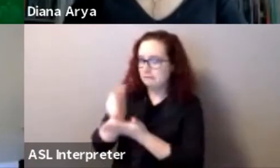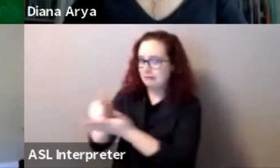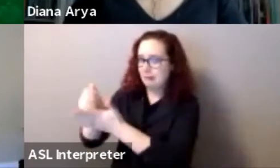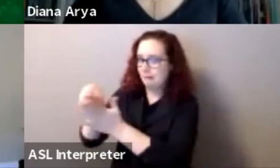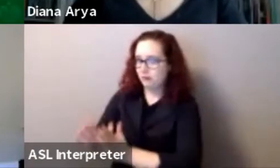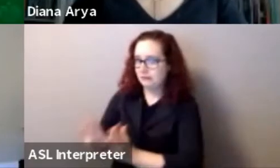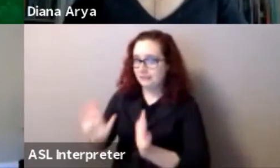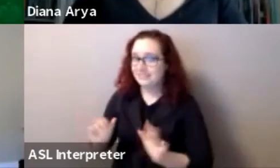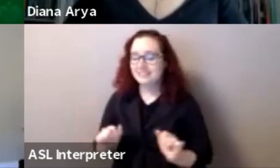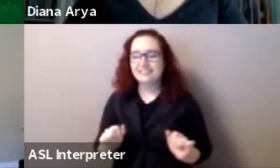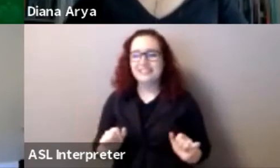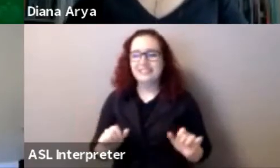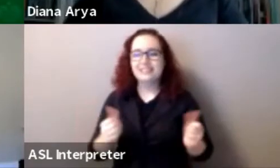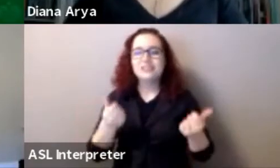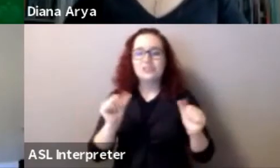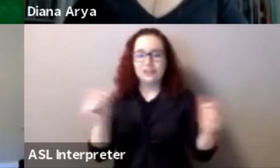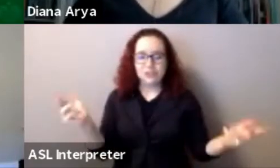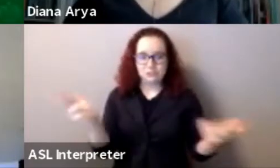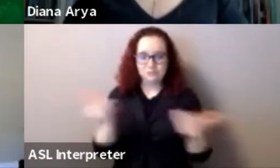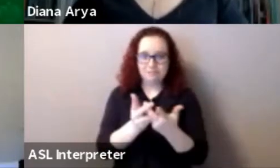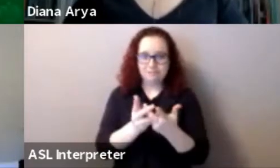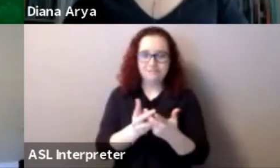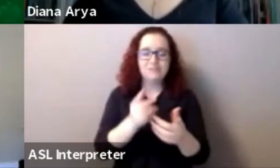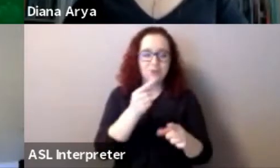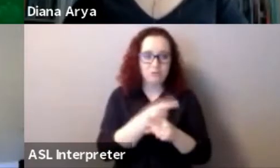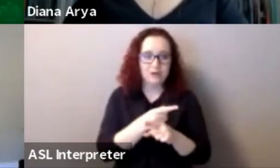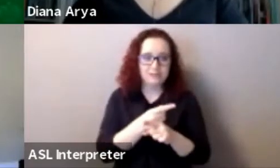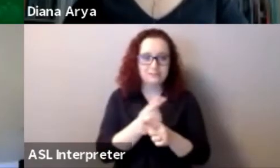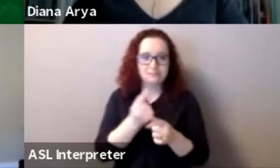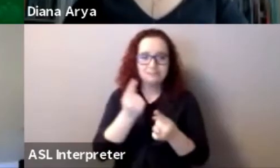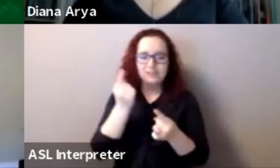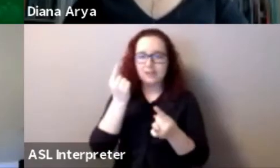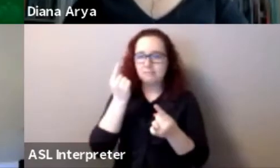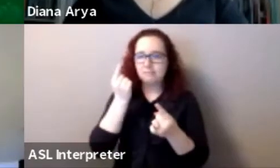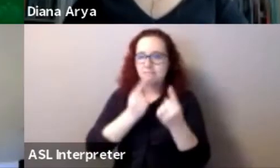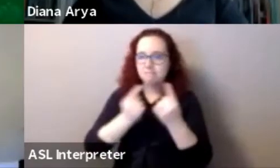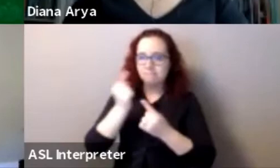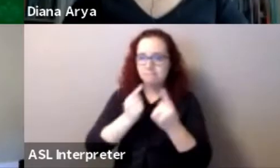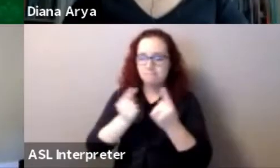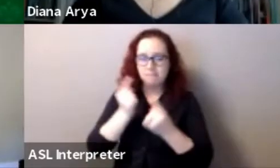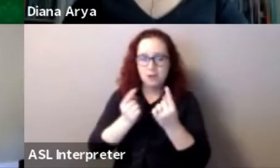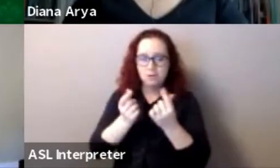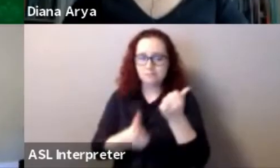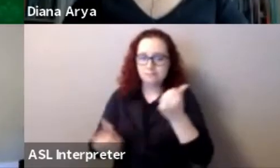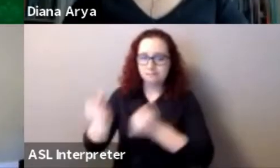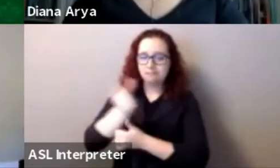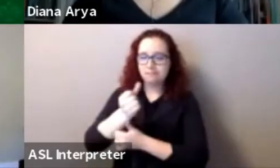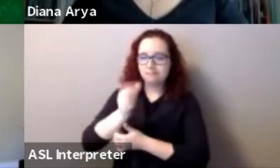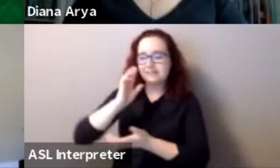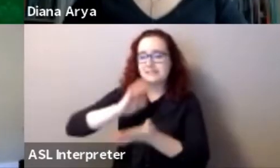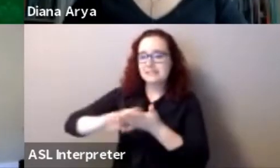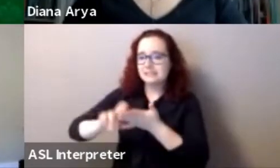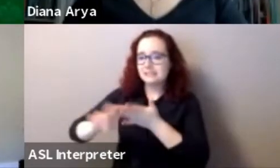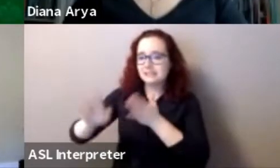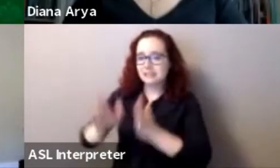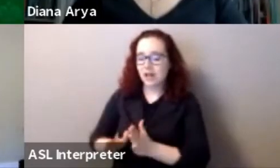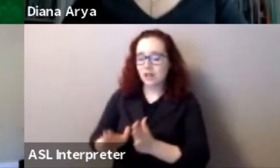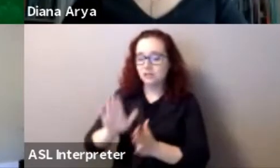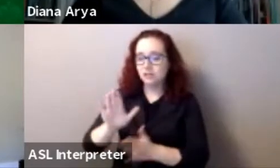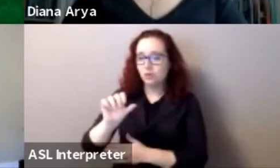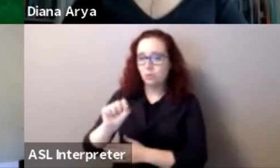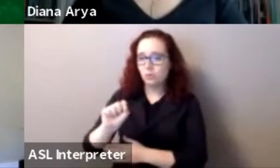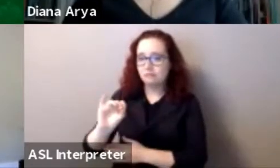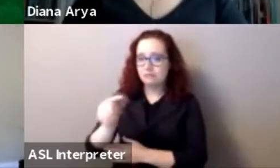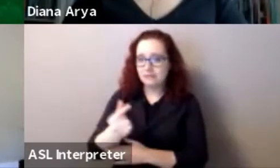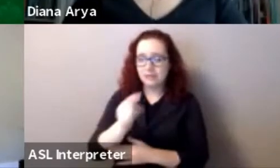you try to match correctly. Consider talks by senior scholars in your SIG, but not necessarily in your SIG, but other divisions